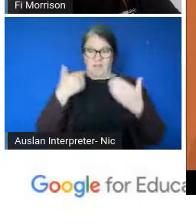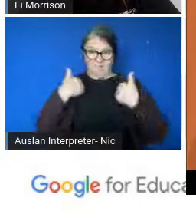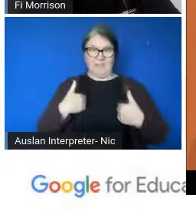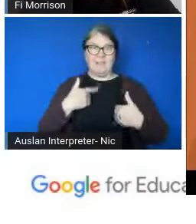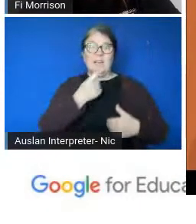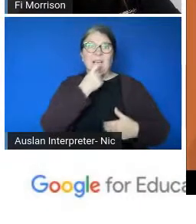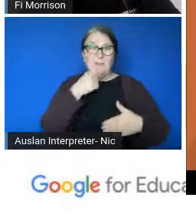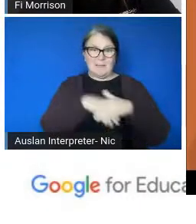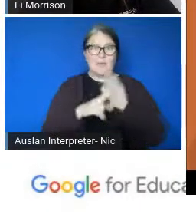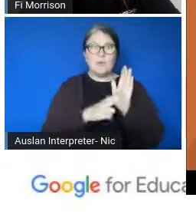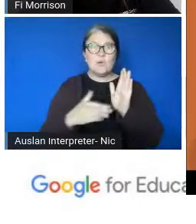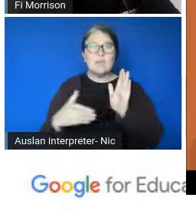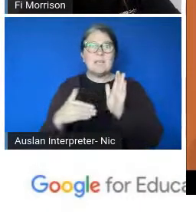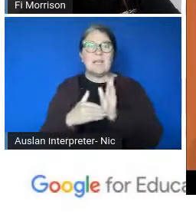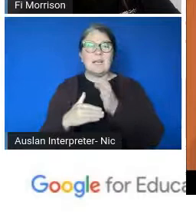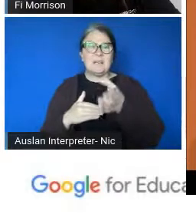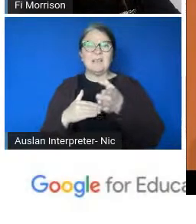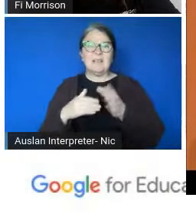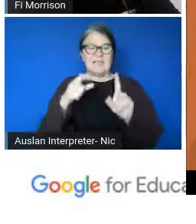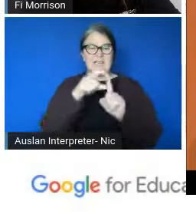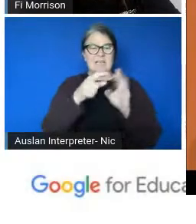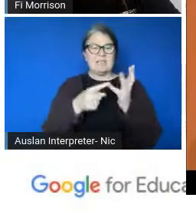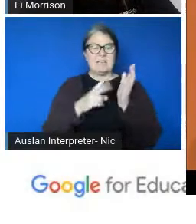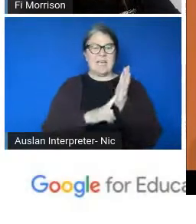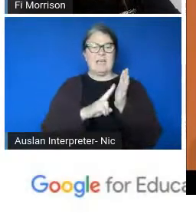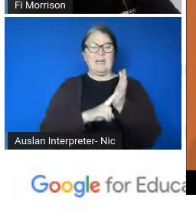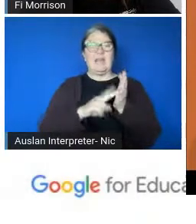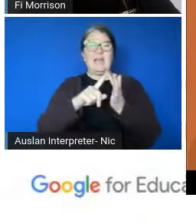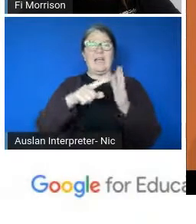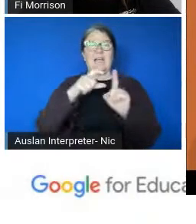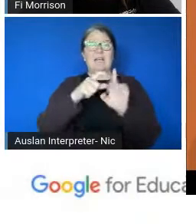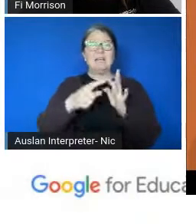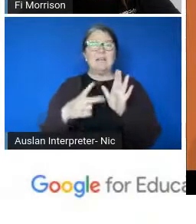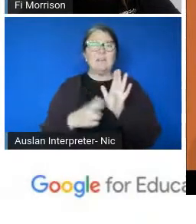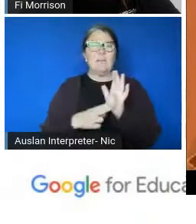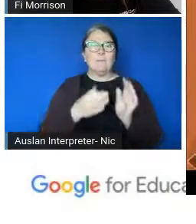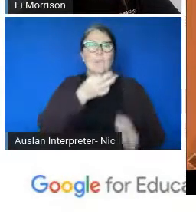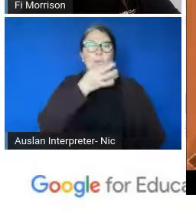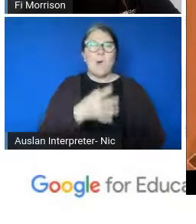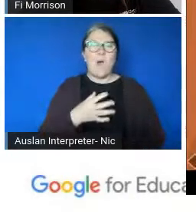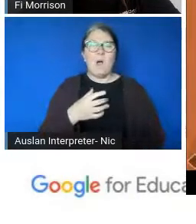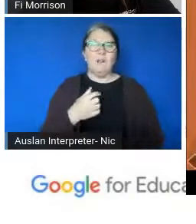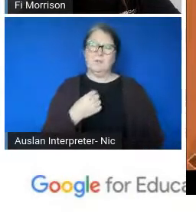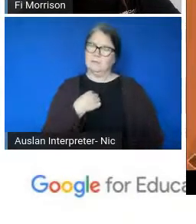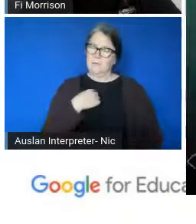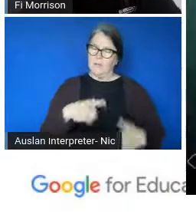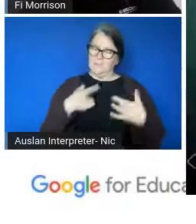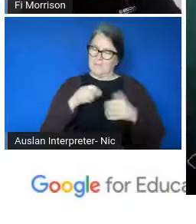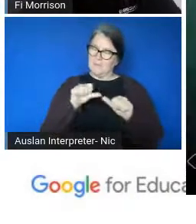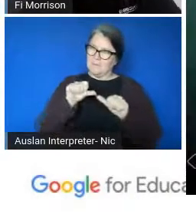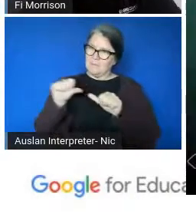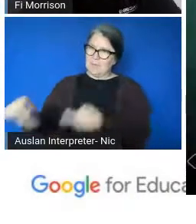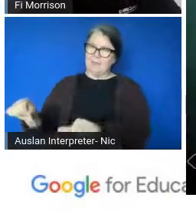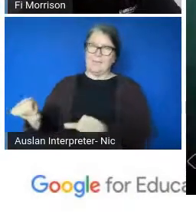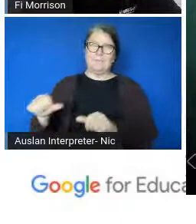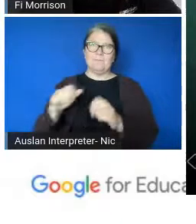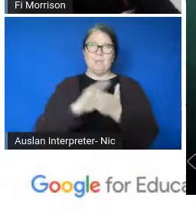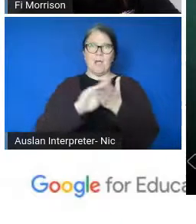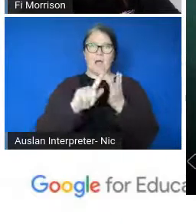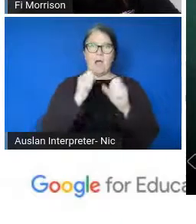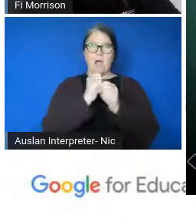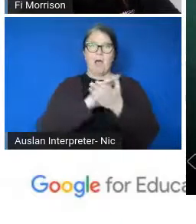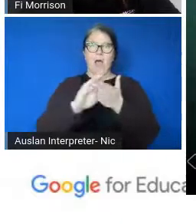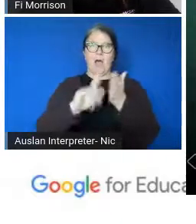say Otago, my allegiances are with the Highlanders, and I apologise if that's upset anyone.